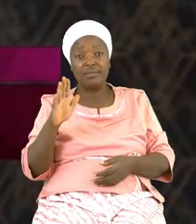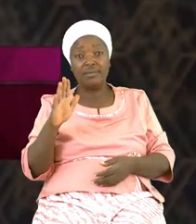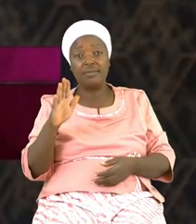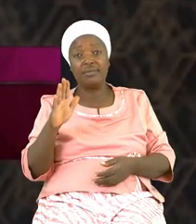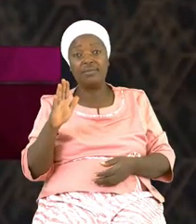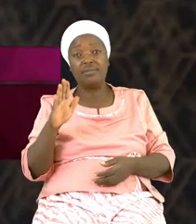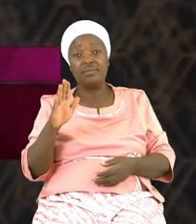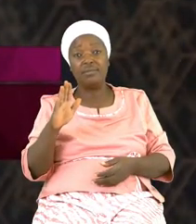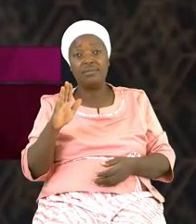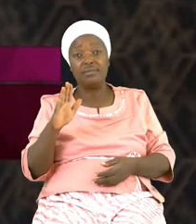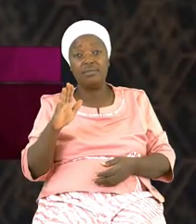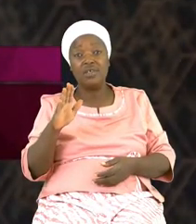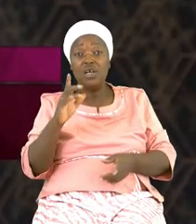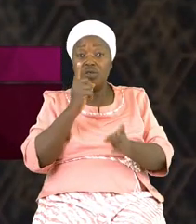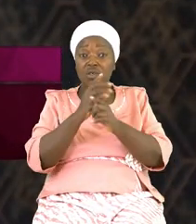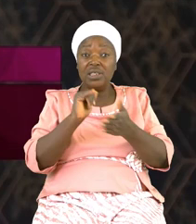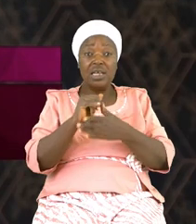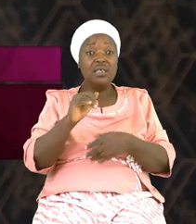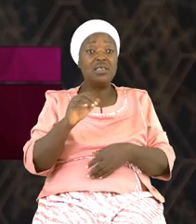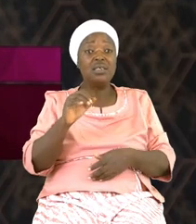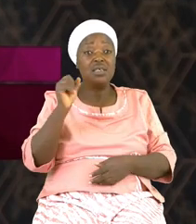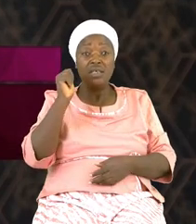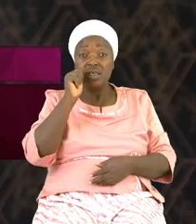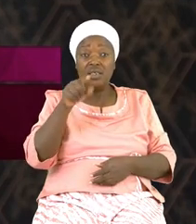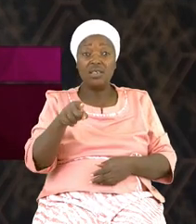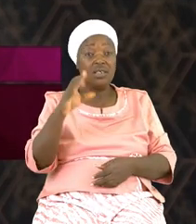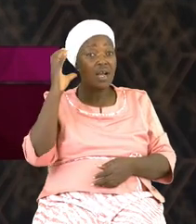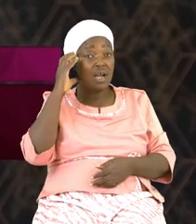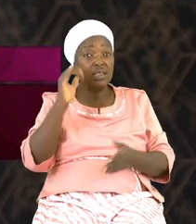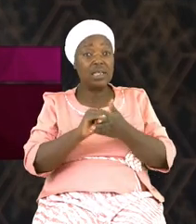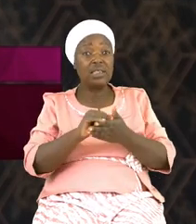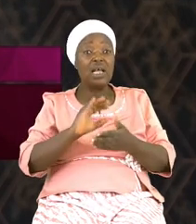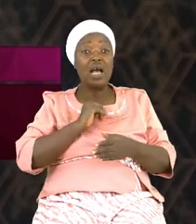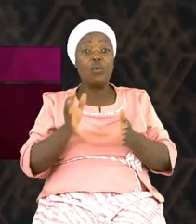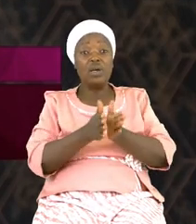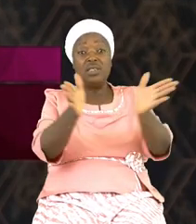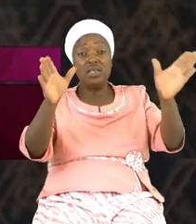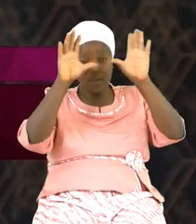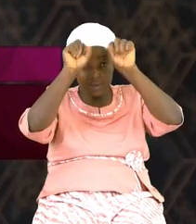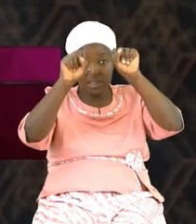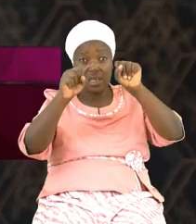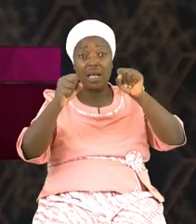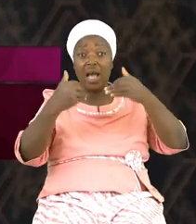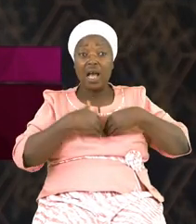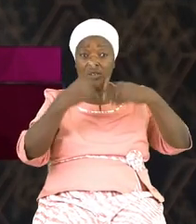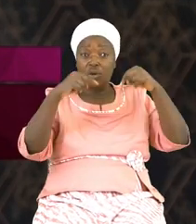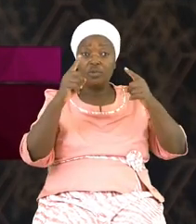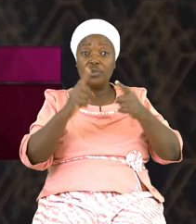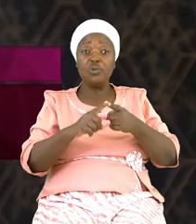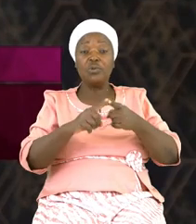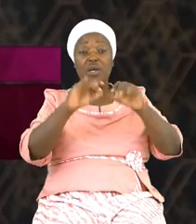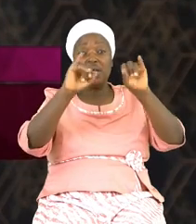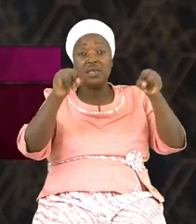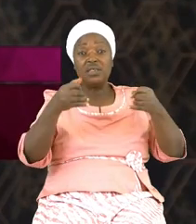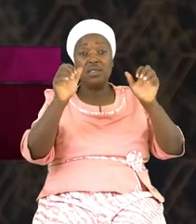just that she had, a father in the Lord has arrived, Jalingo, the joy of the